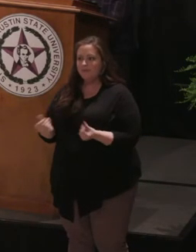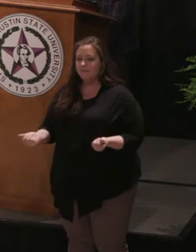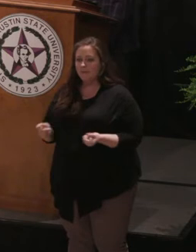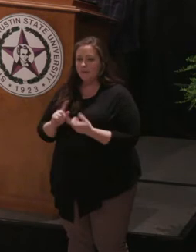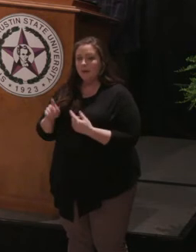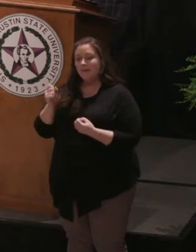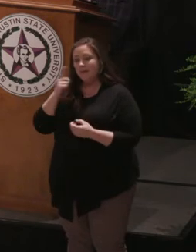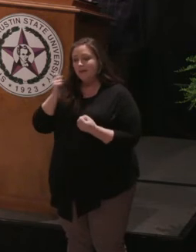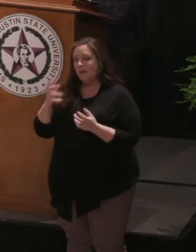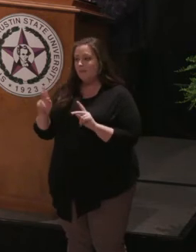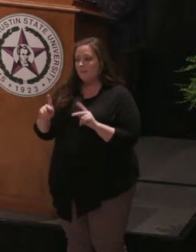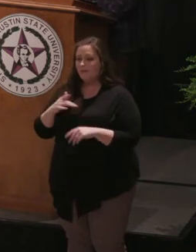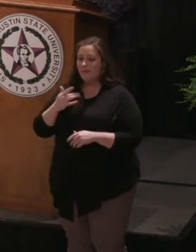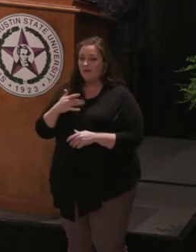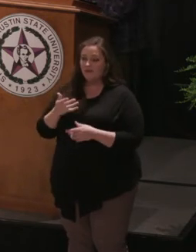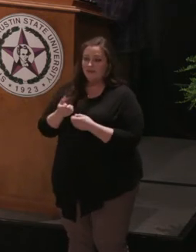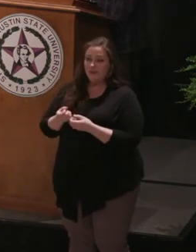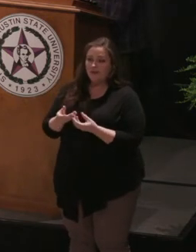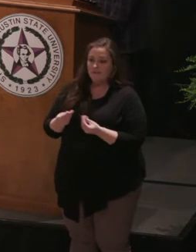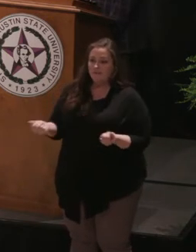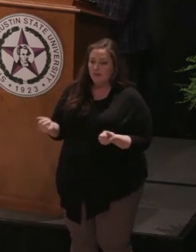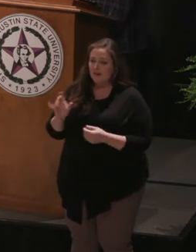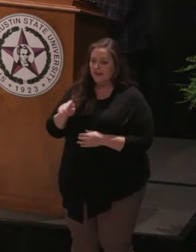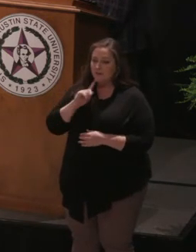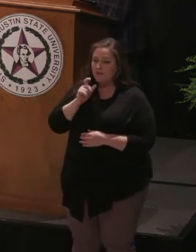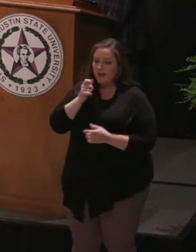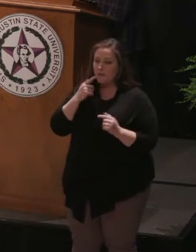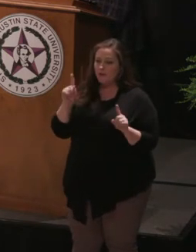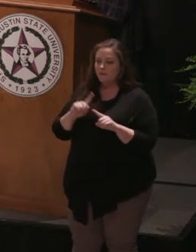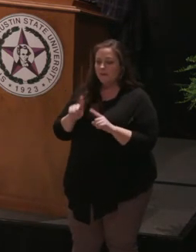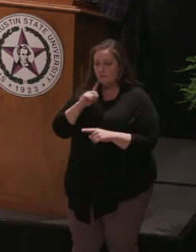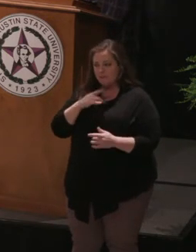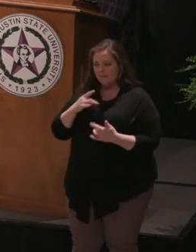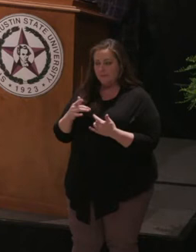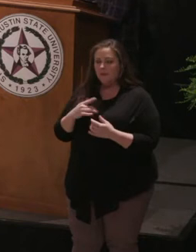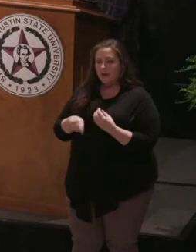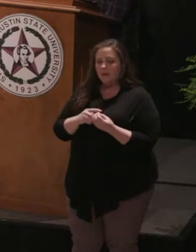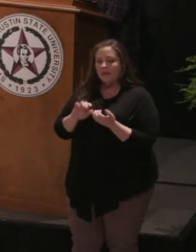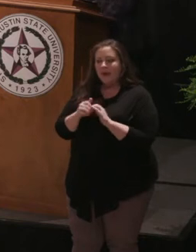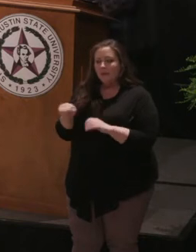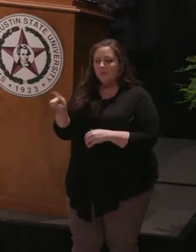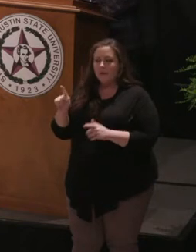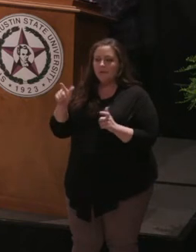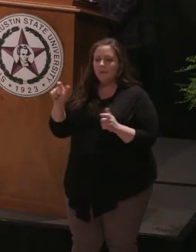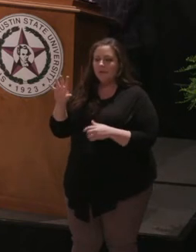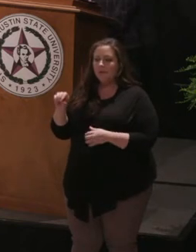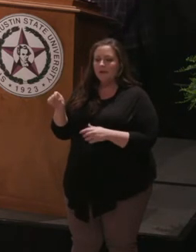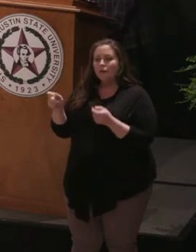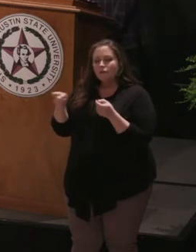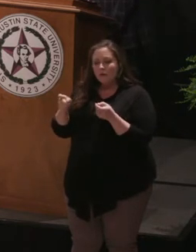America feel like they've gotten their strike and it's not working, and there are real legitimate concerns about how they control and shape